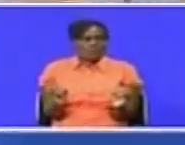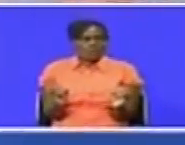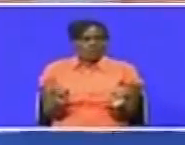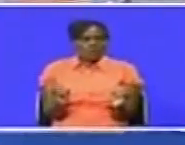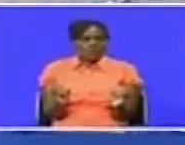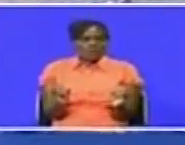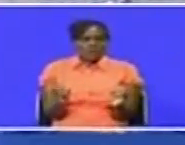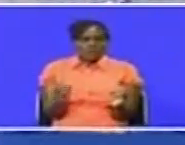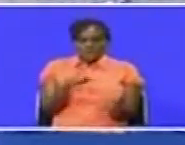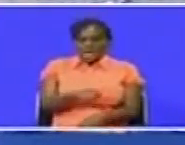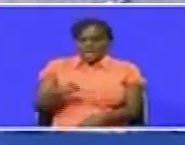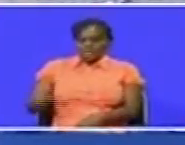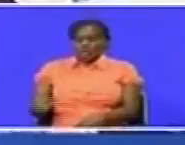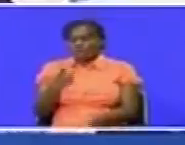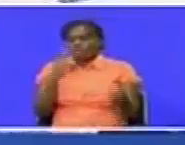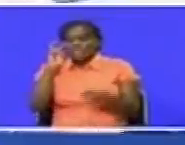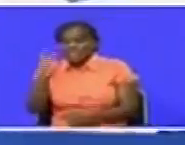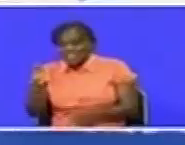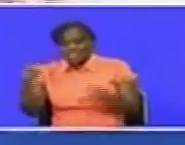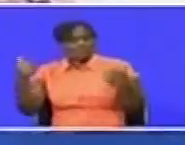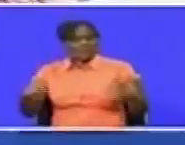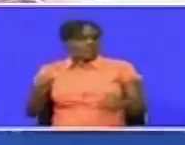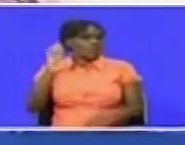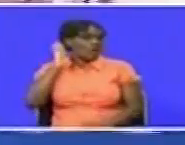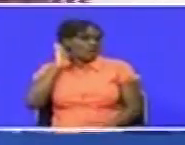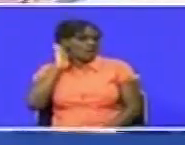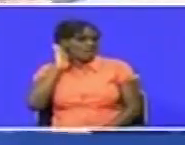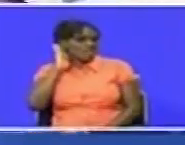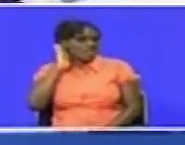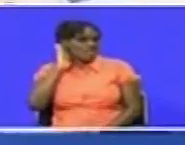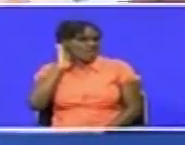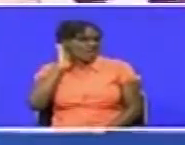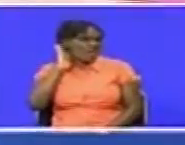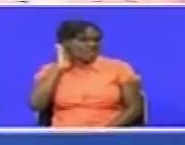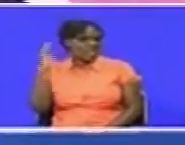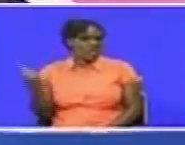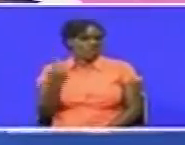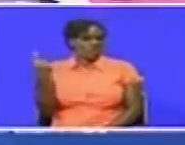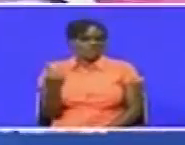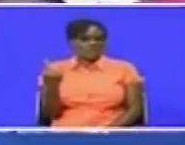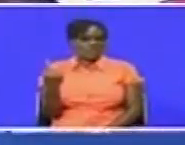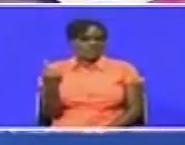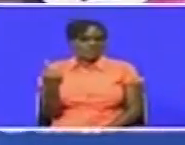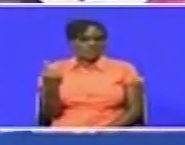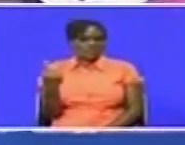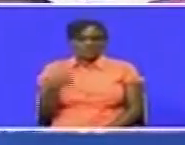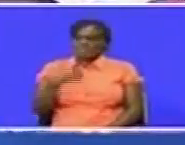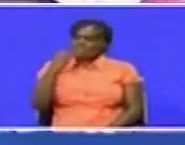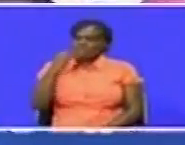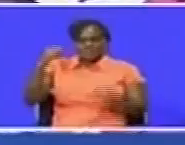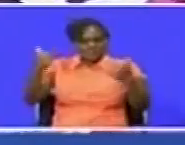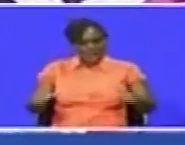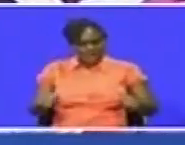Landlord hata sijaongea na yeye, sijamuona. Unasikia ni kuumwa na tumbo, unasikia kichwa mku macho, sijakula,